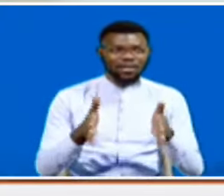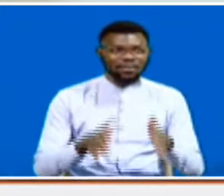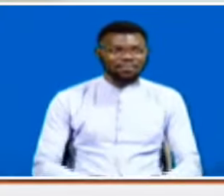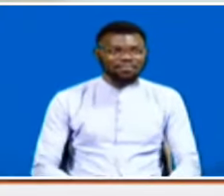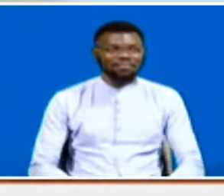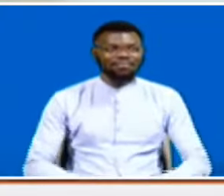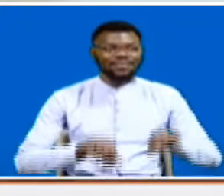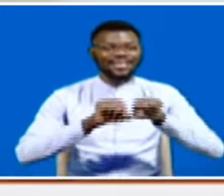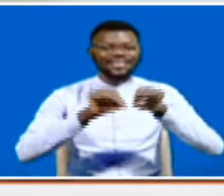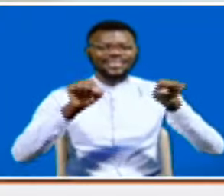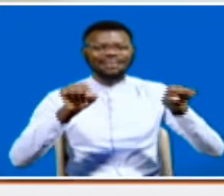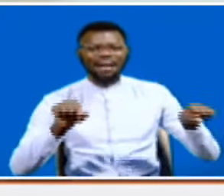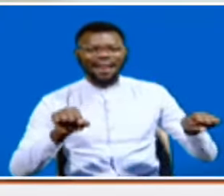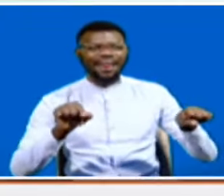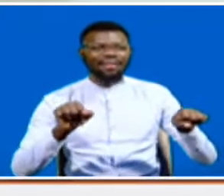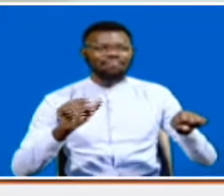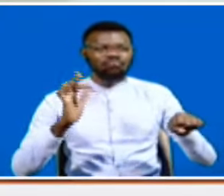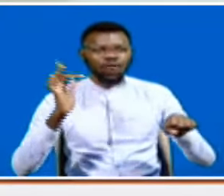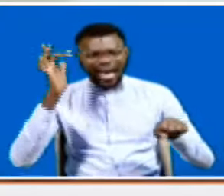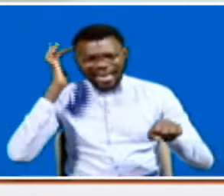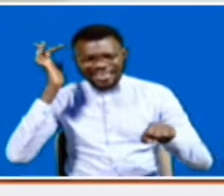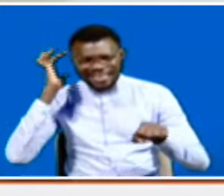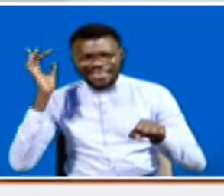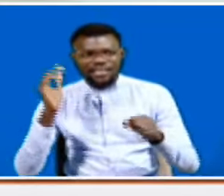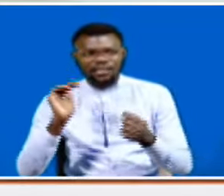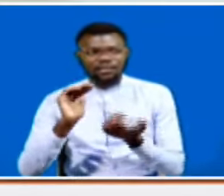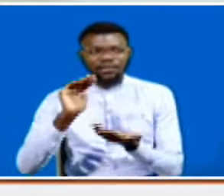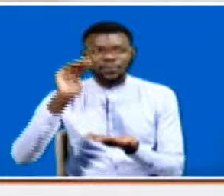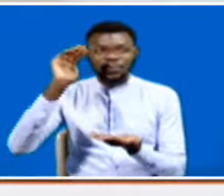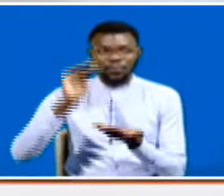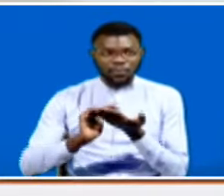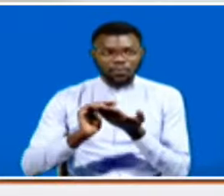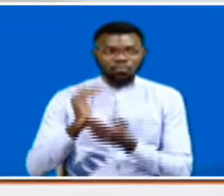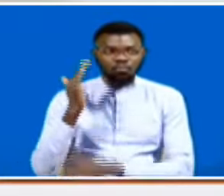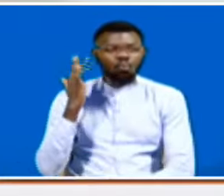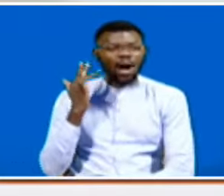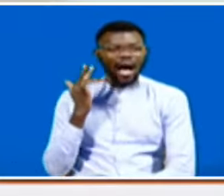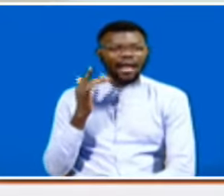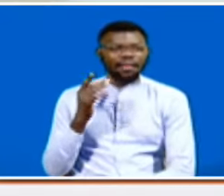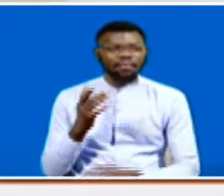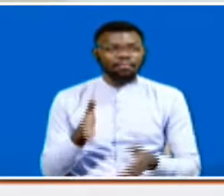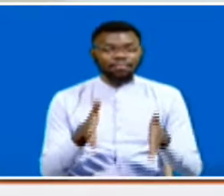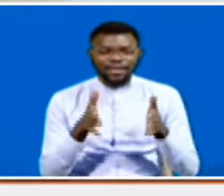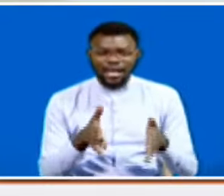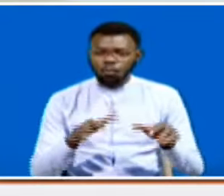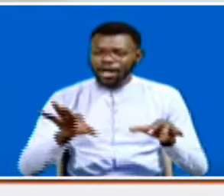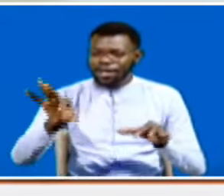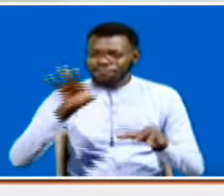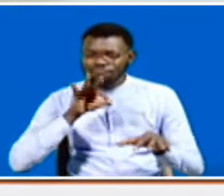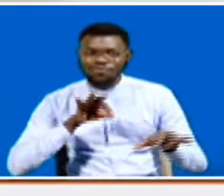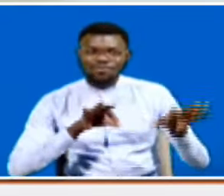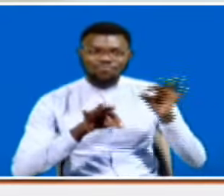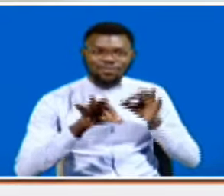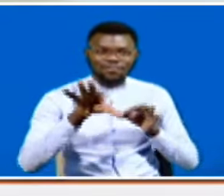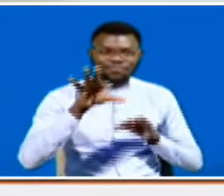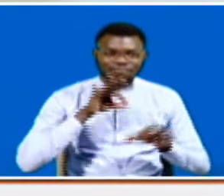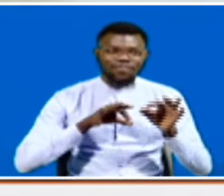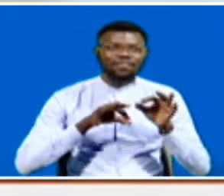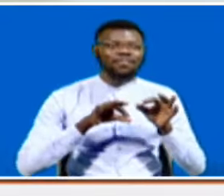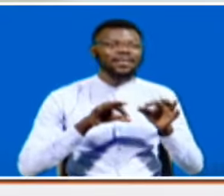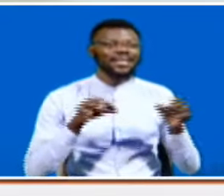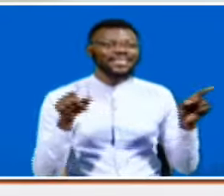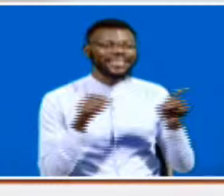systematic errors and sampling biases because of the random sampling. And then we are also able to obtain